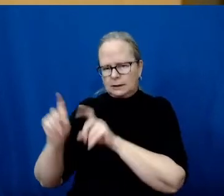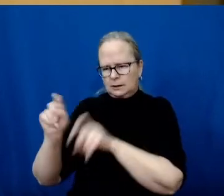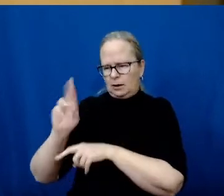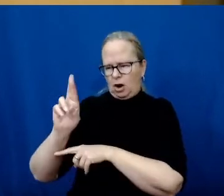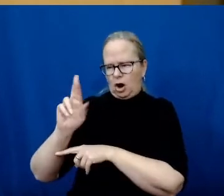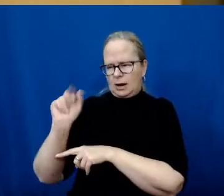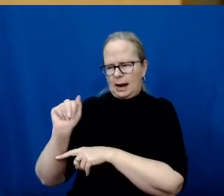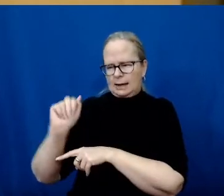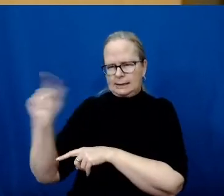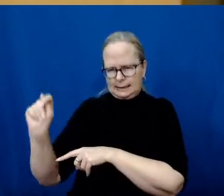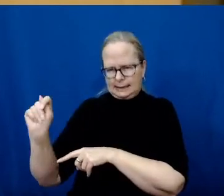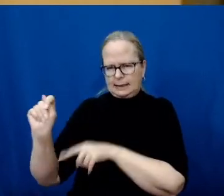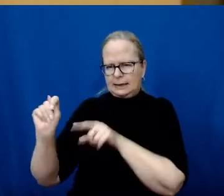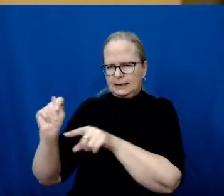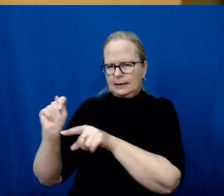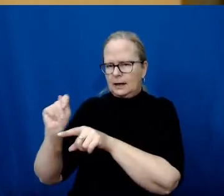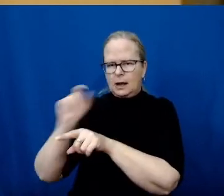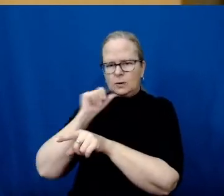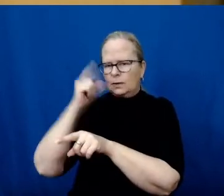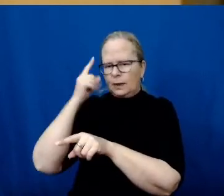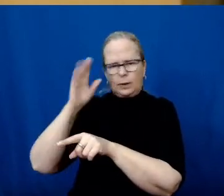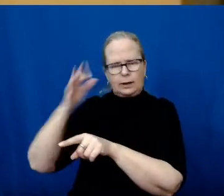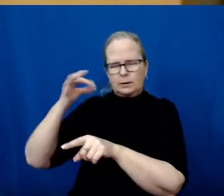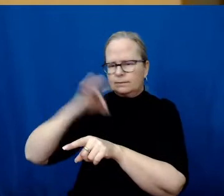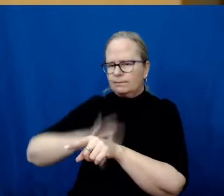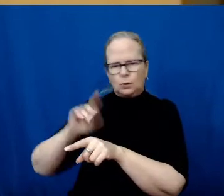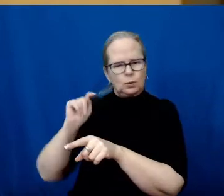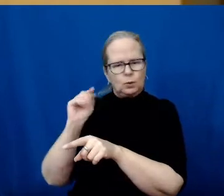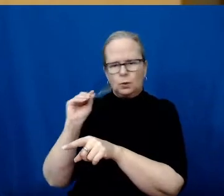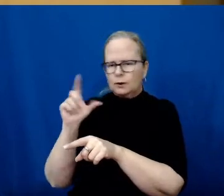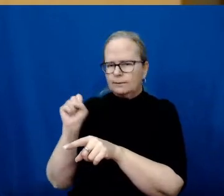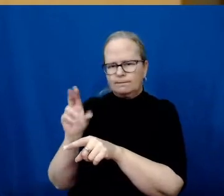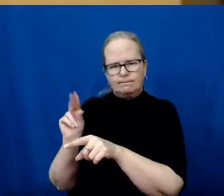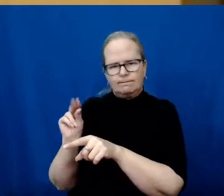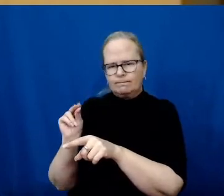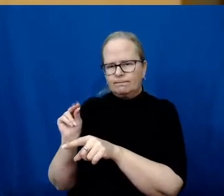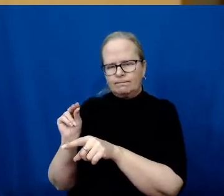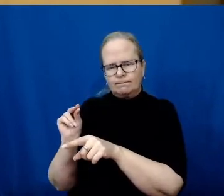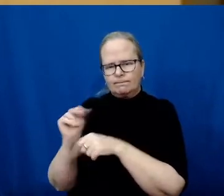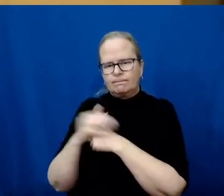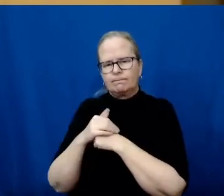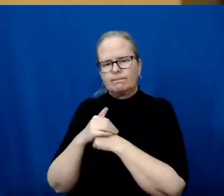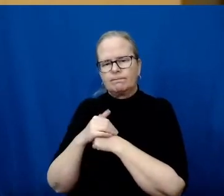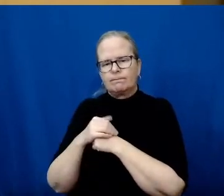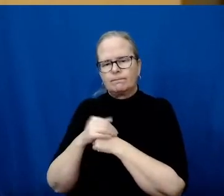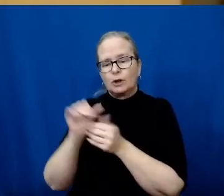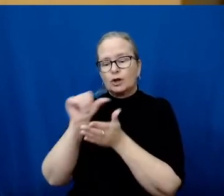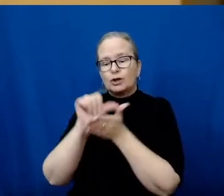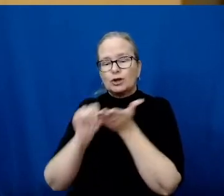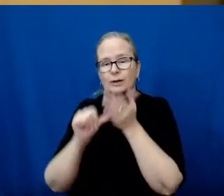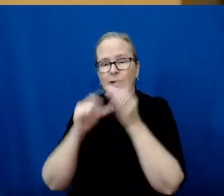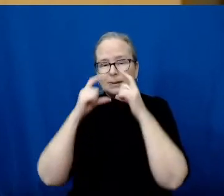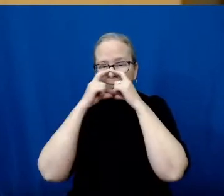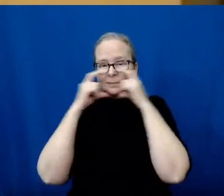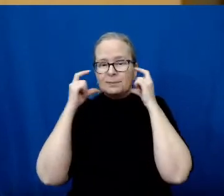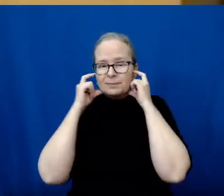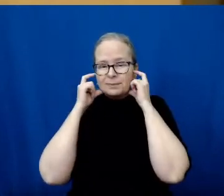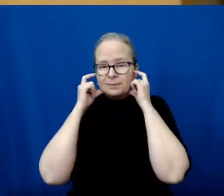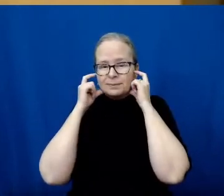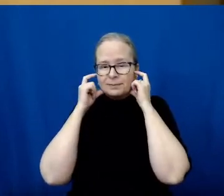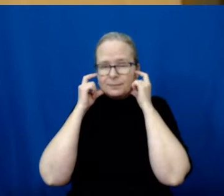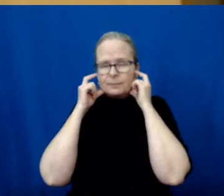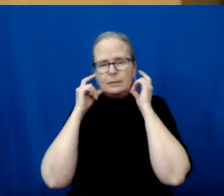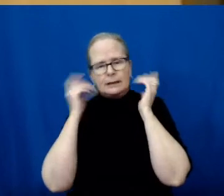to prevent the inhalation of virus, that these surgical masks aren't effective